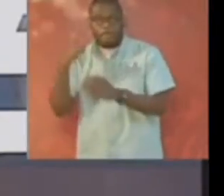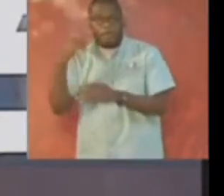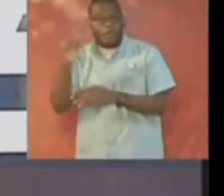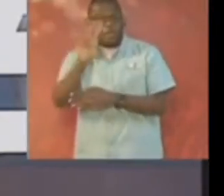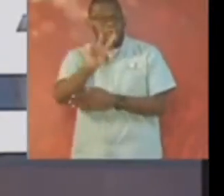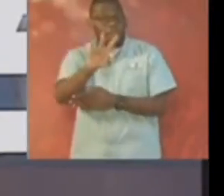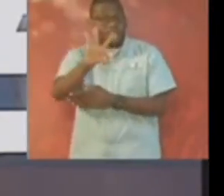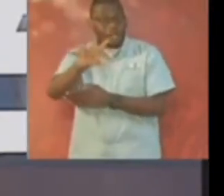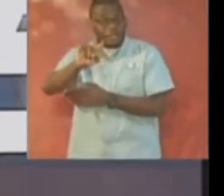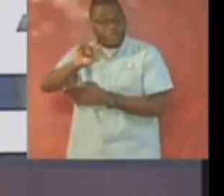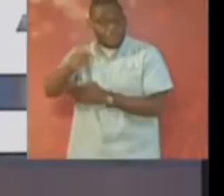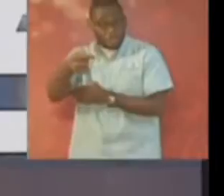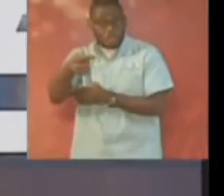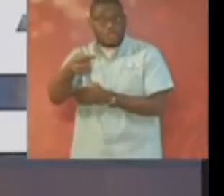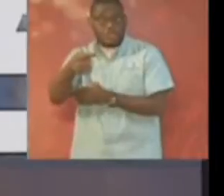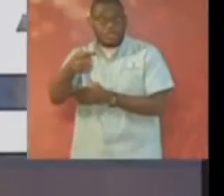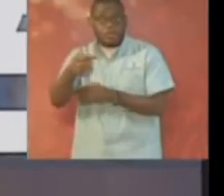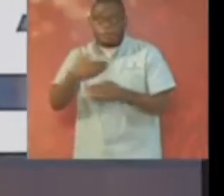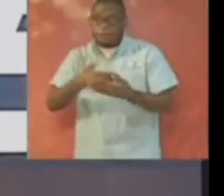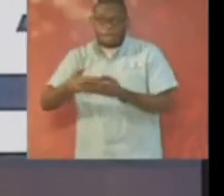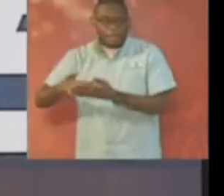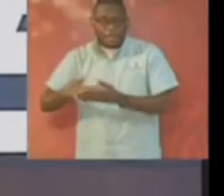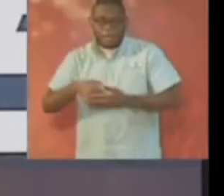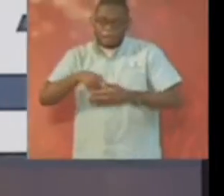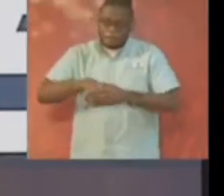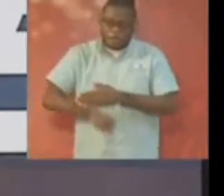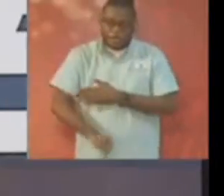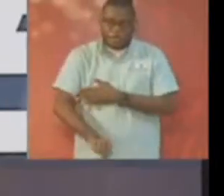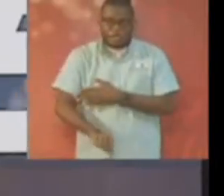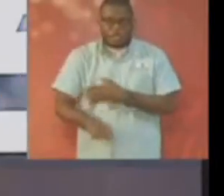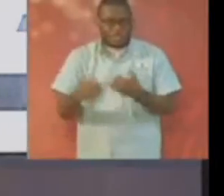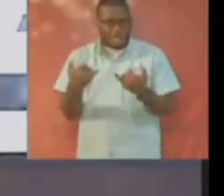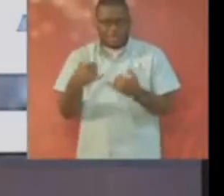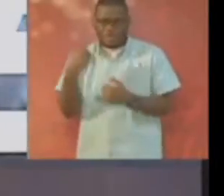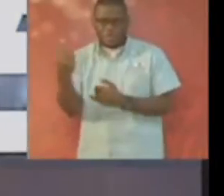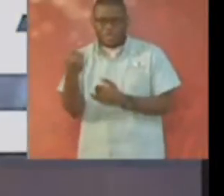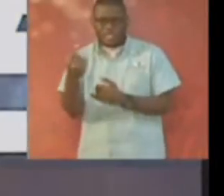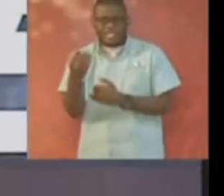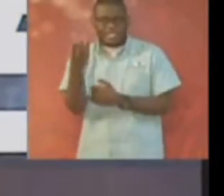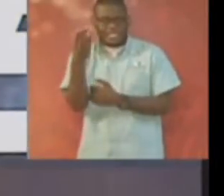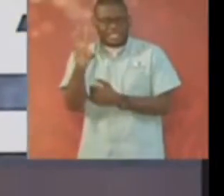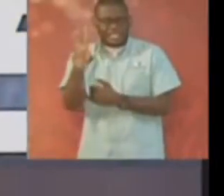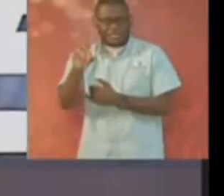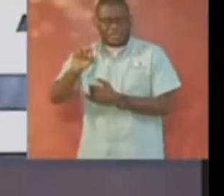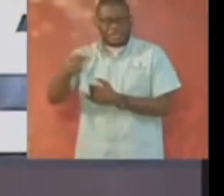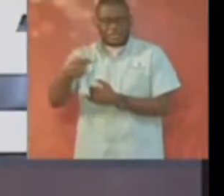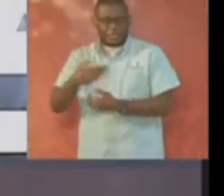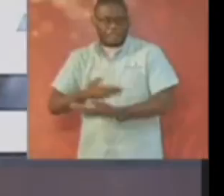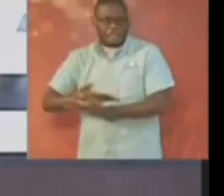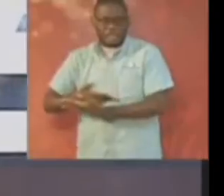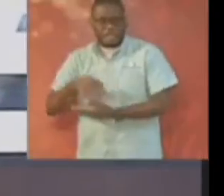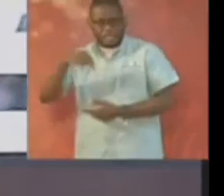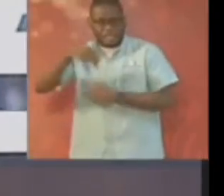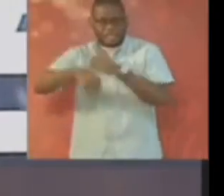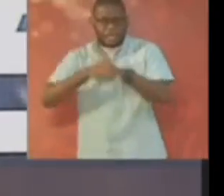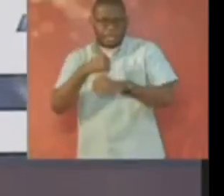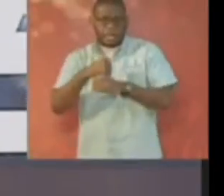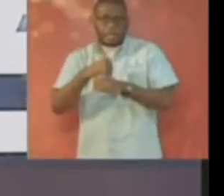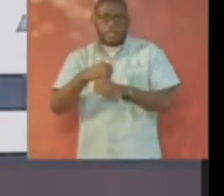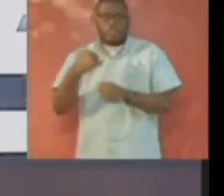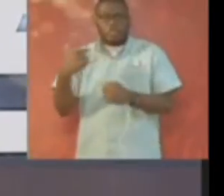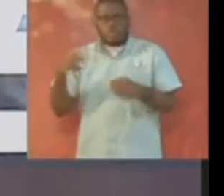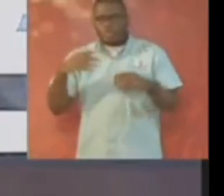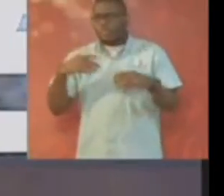below 16,000, there is significant excess capacity to deal with any